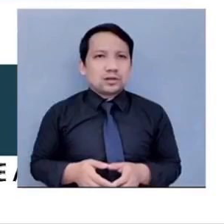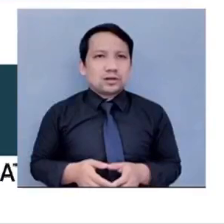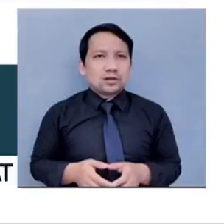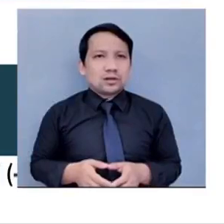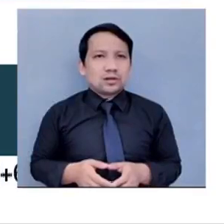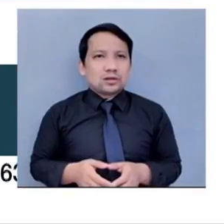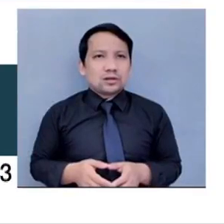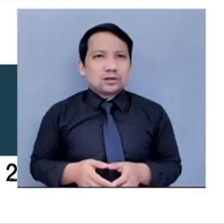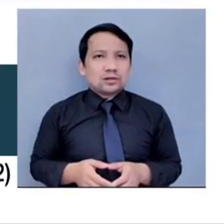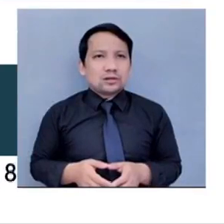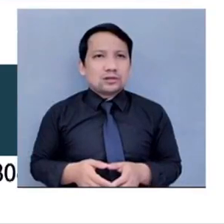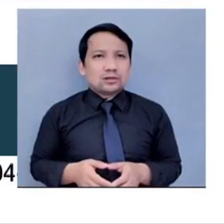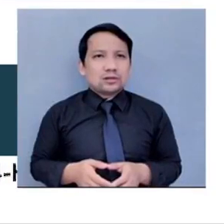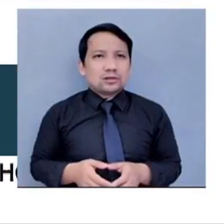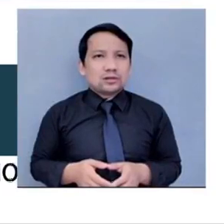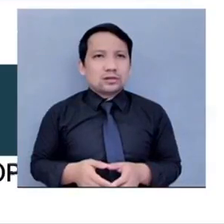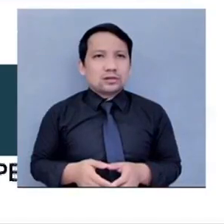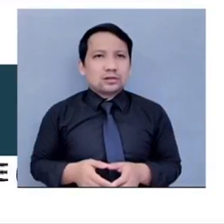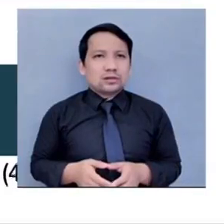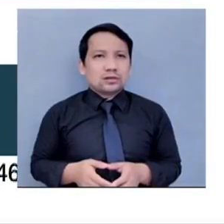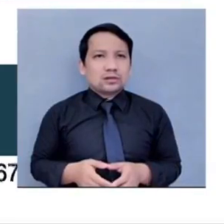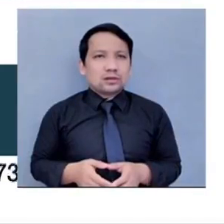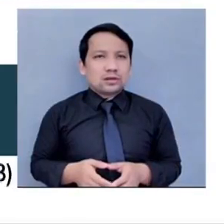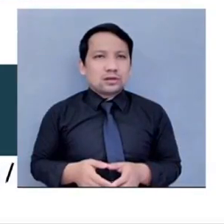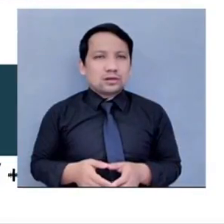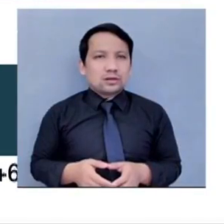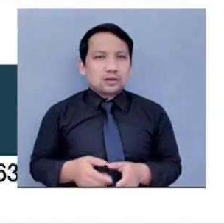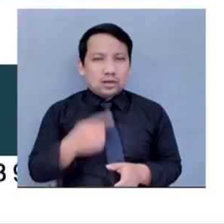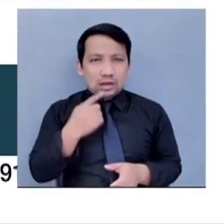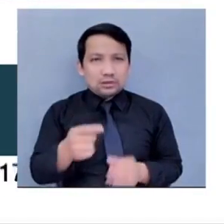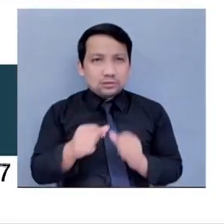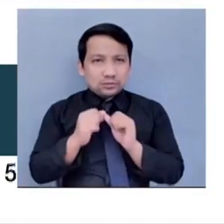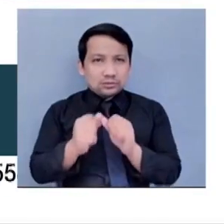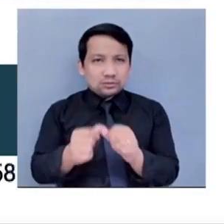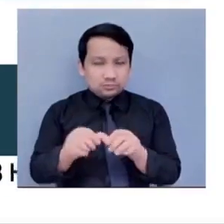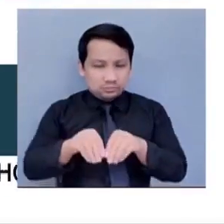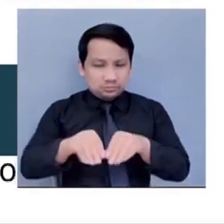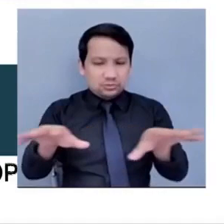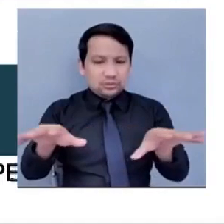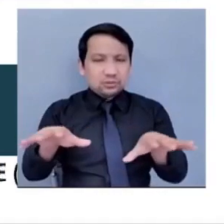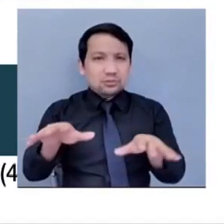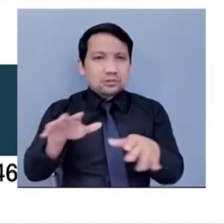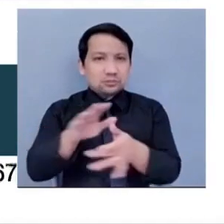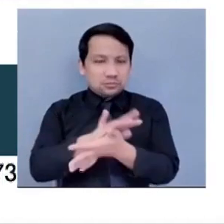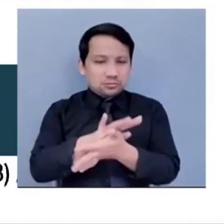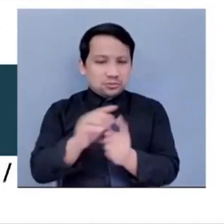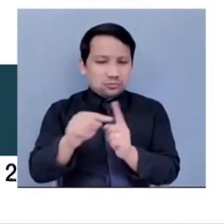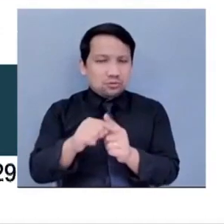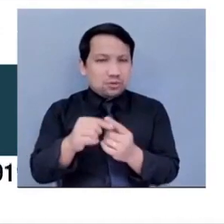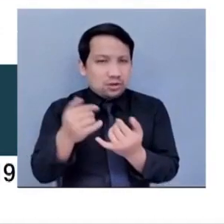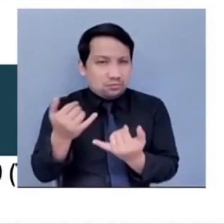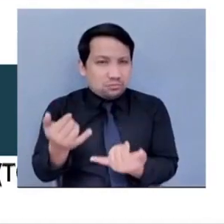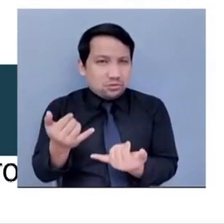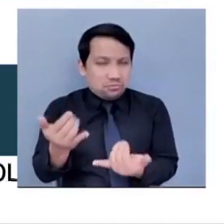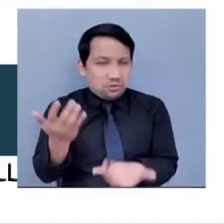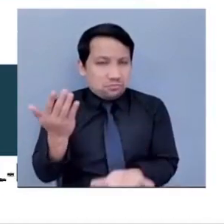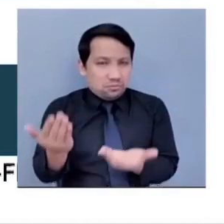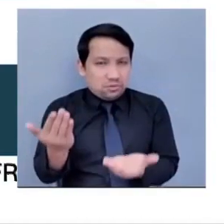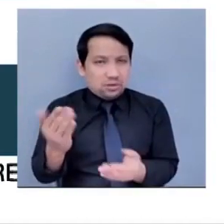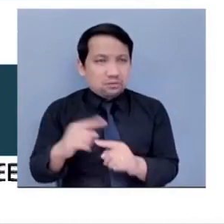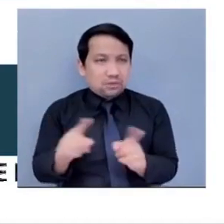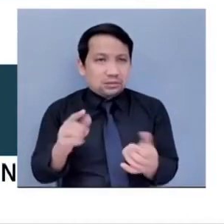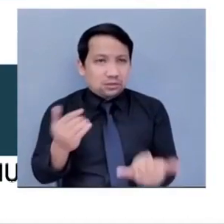potential spread of COVID again. Though this time it's different because they're